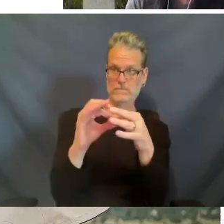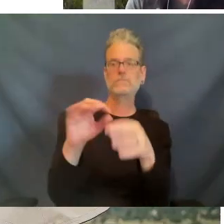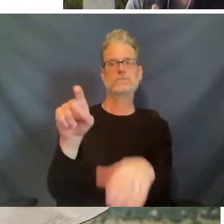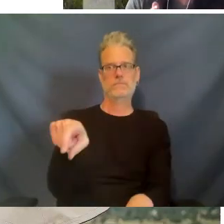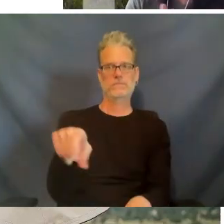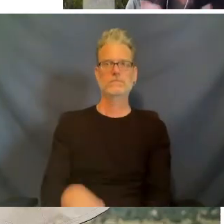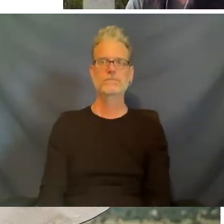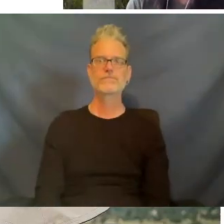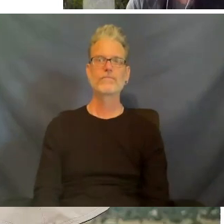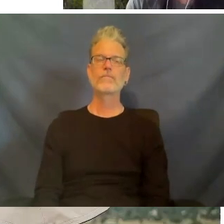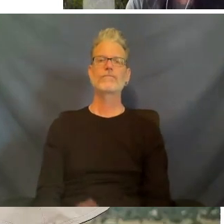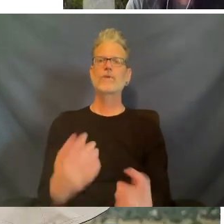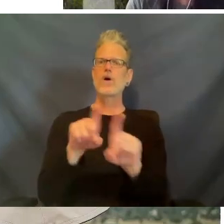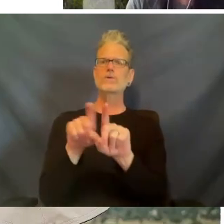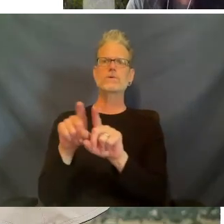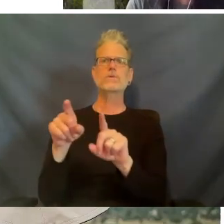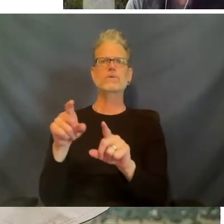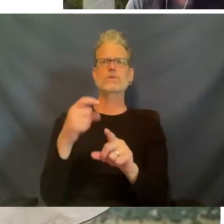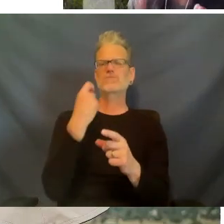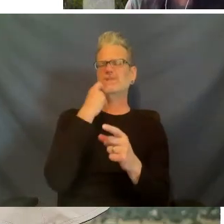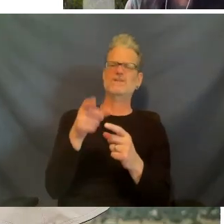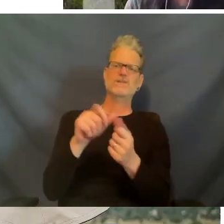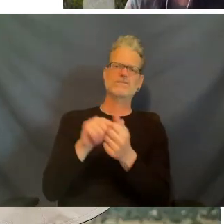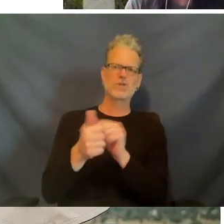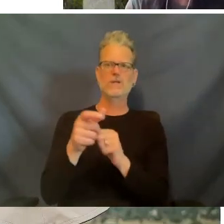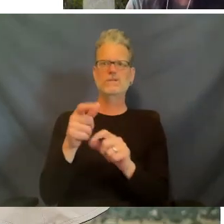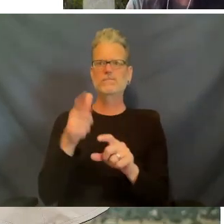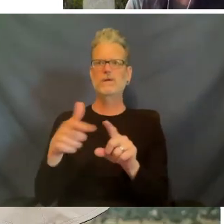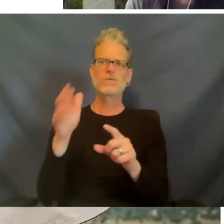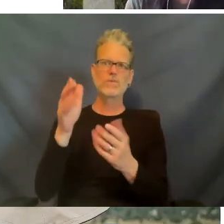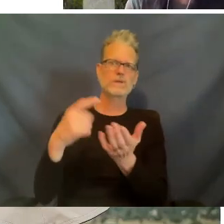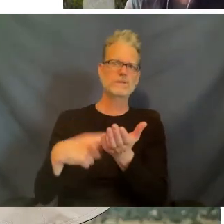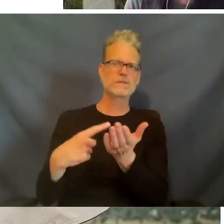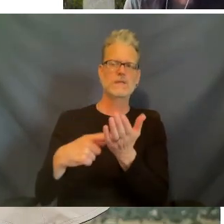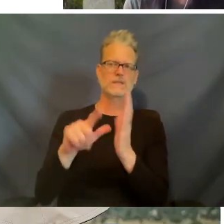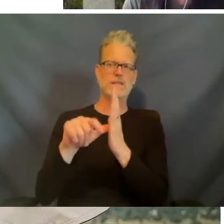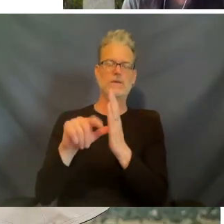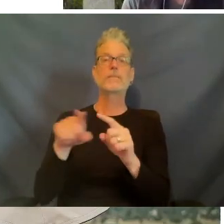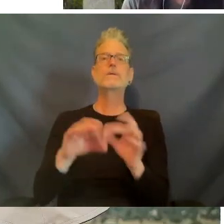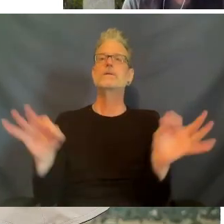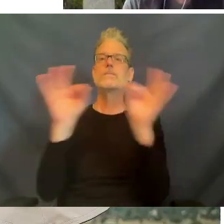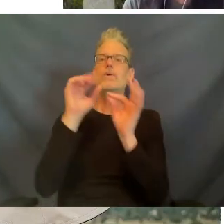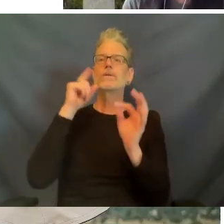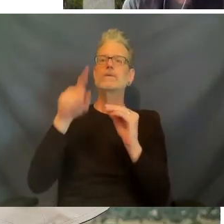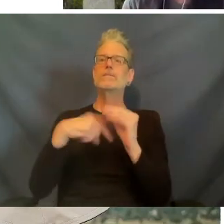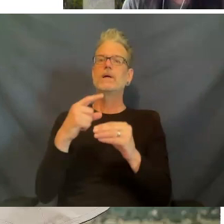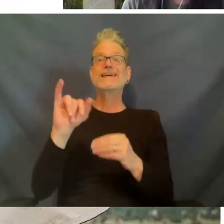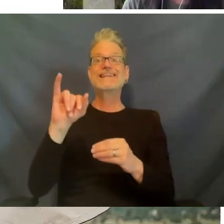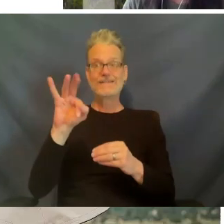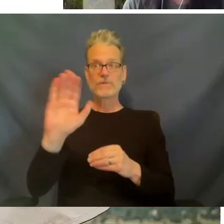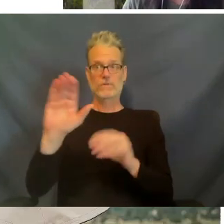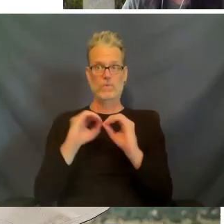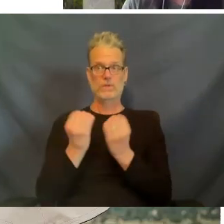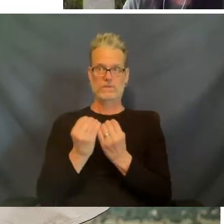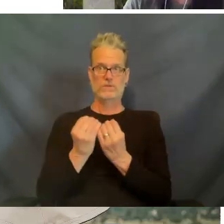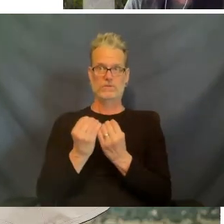that Chris touched on. It's changed in recent years and will be discussed at a future webinar, but it's important to think about if your organization has